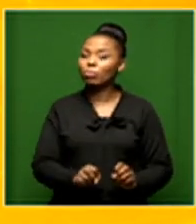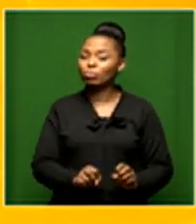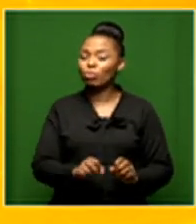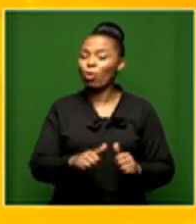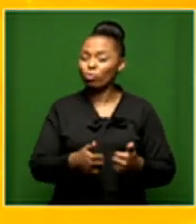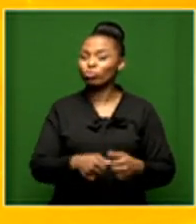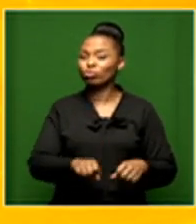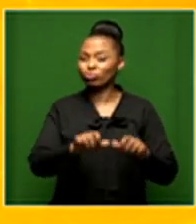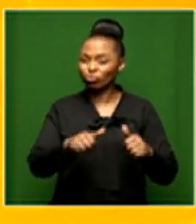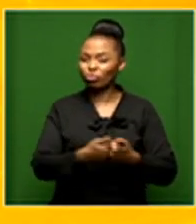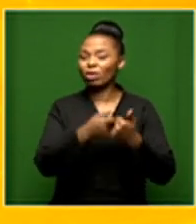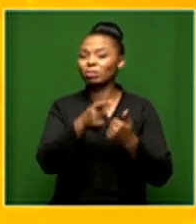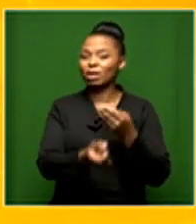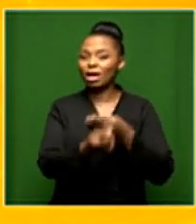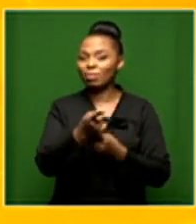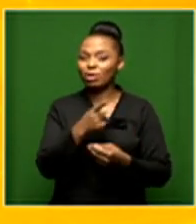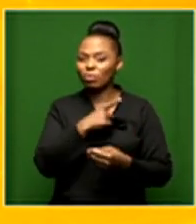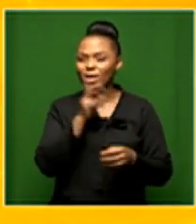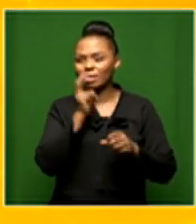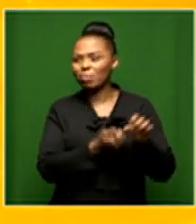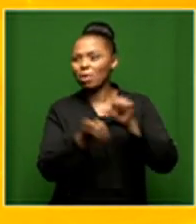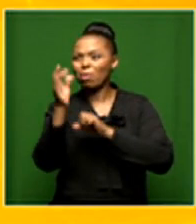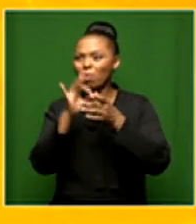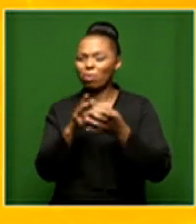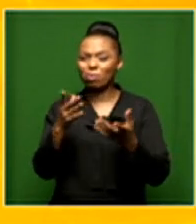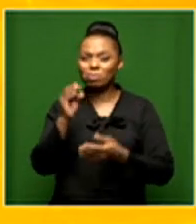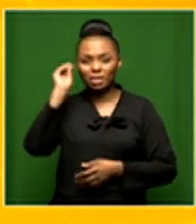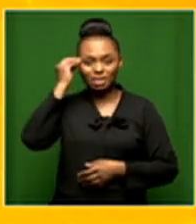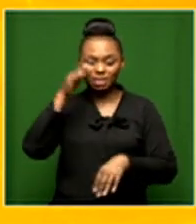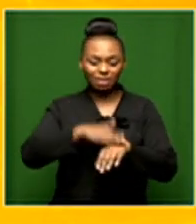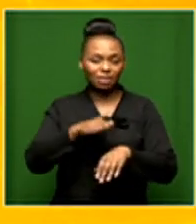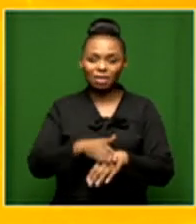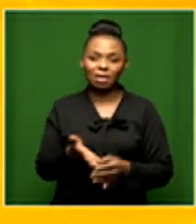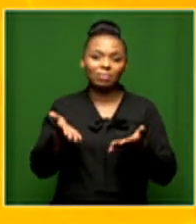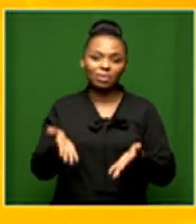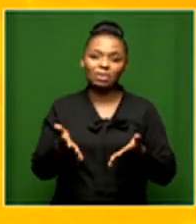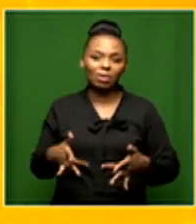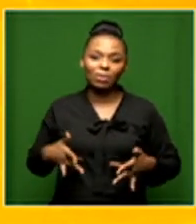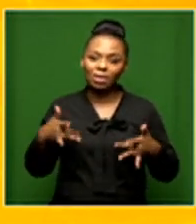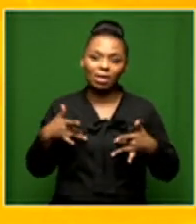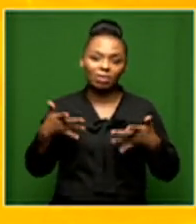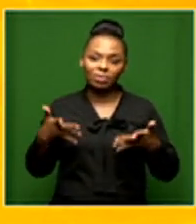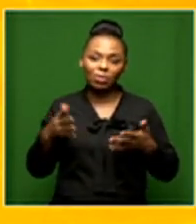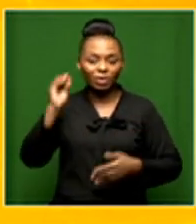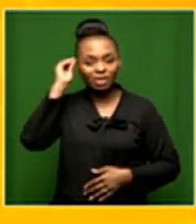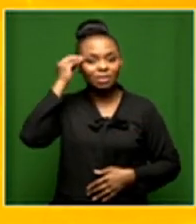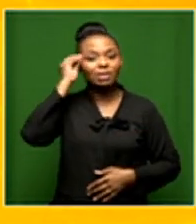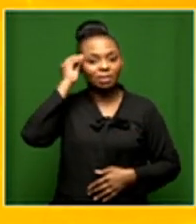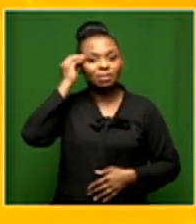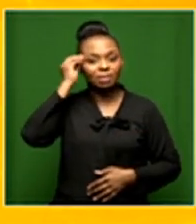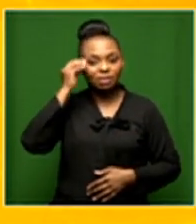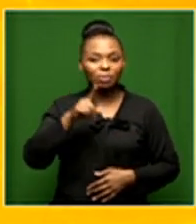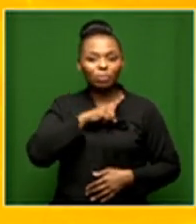that space as well. Interesting times that we are living in, but also, as pointed out earlier, almost forcing us